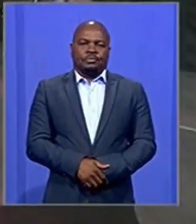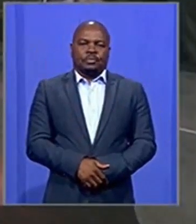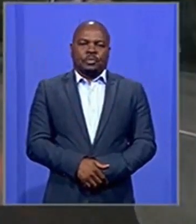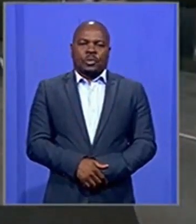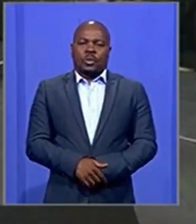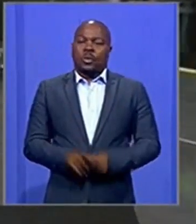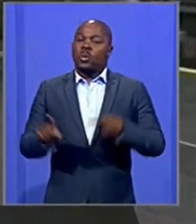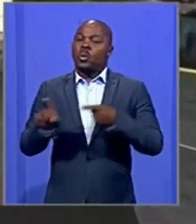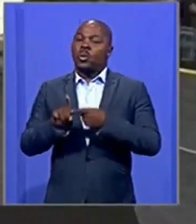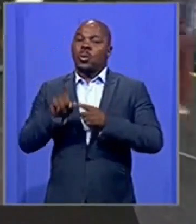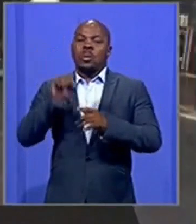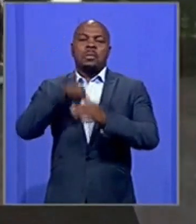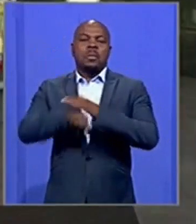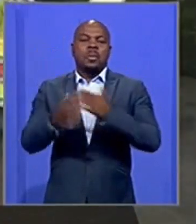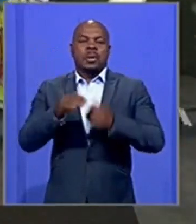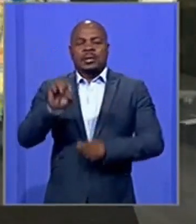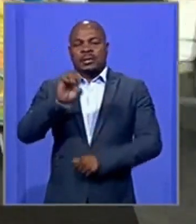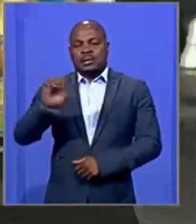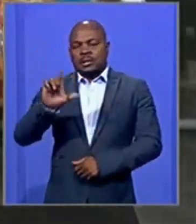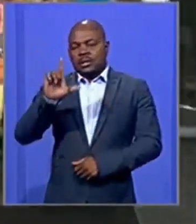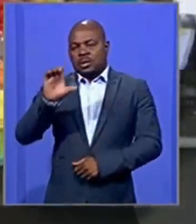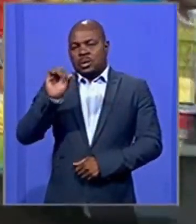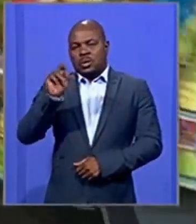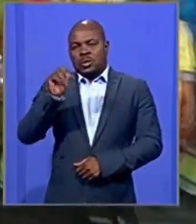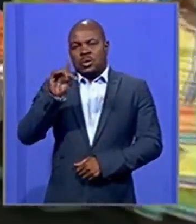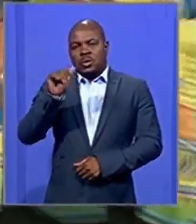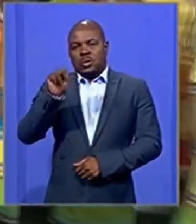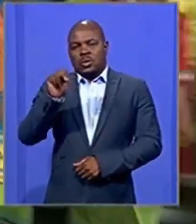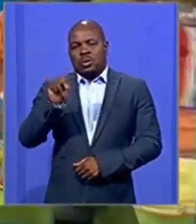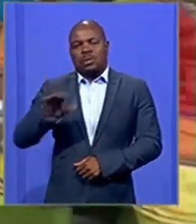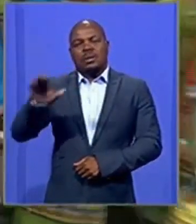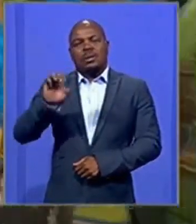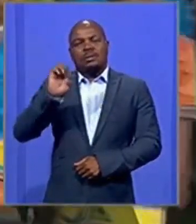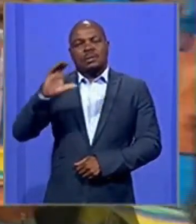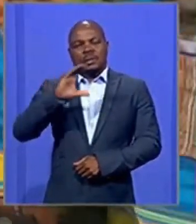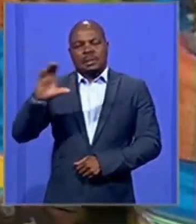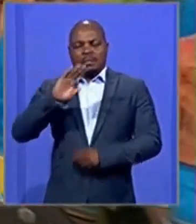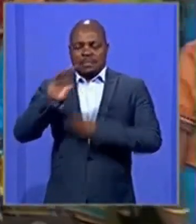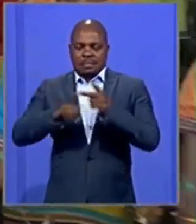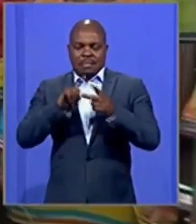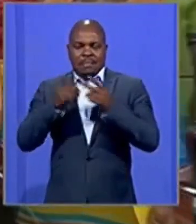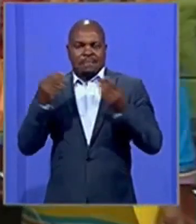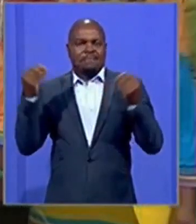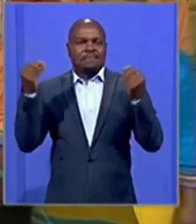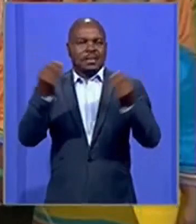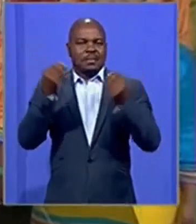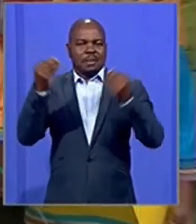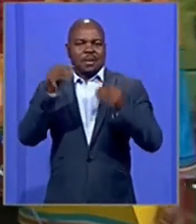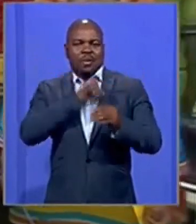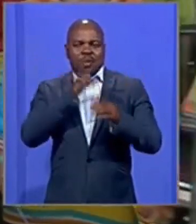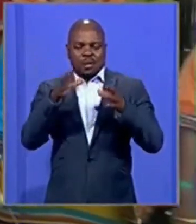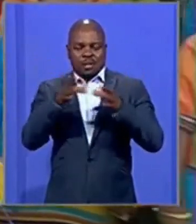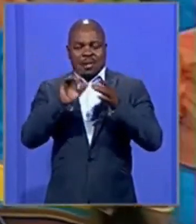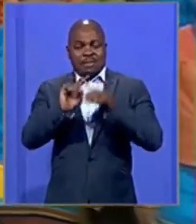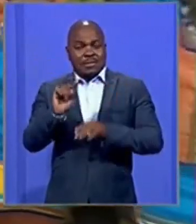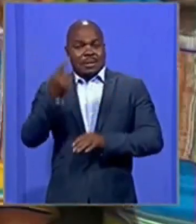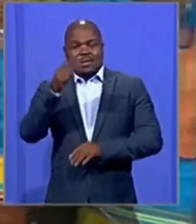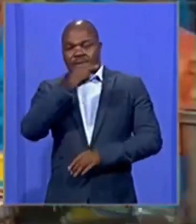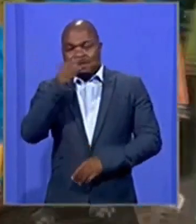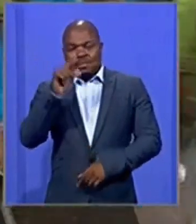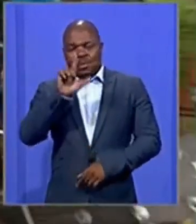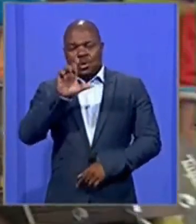Zahara o belegetswe kwa East London kwa Eastern Cape mme a nna seopedi se se tumileng morago ga albumu ya gagwe ya ntlha